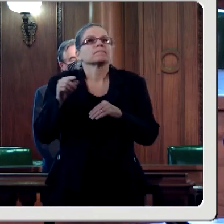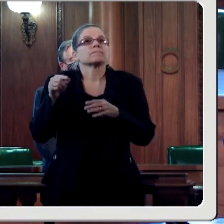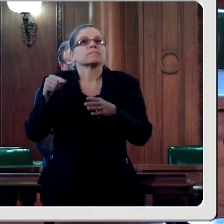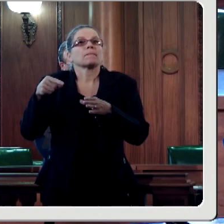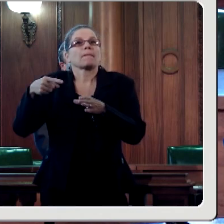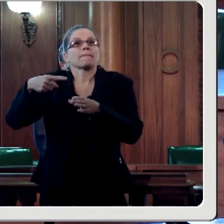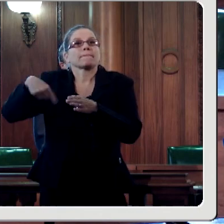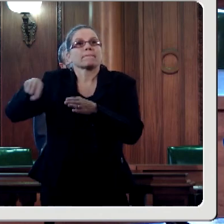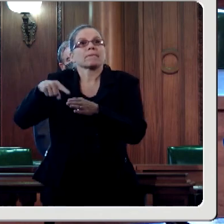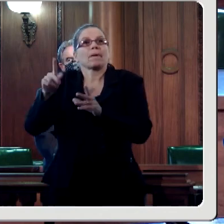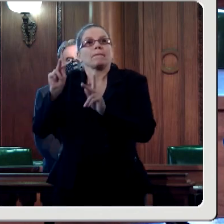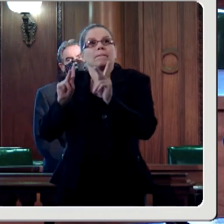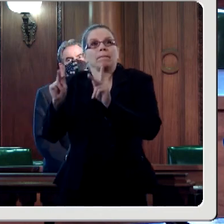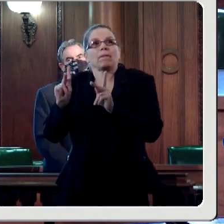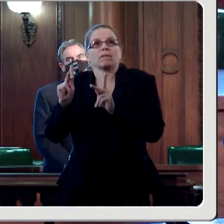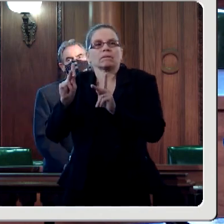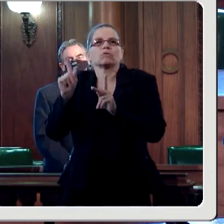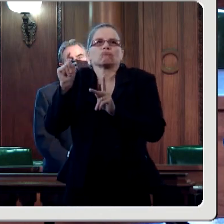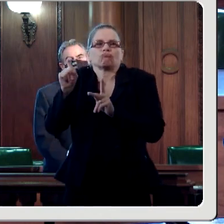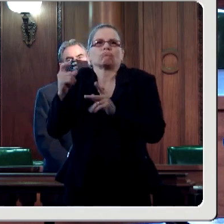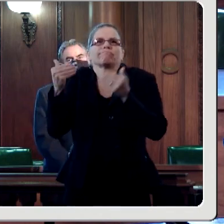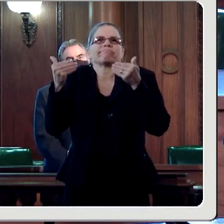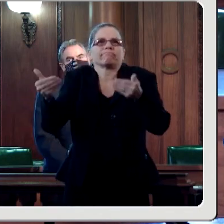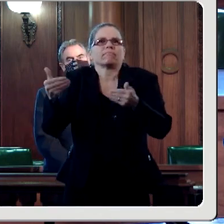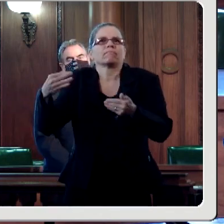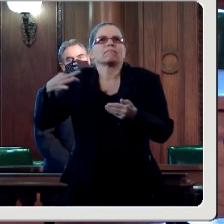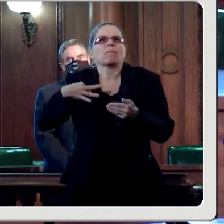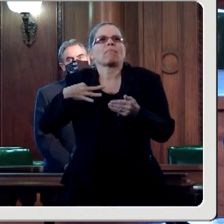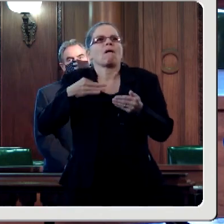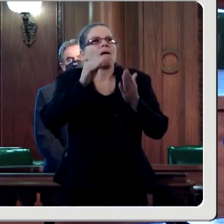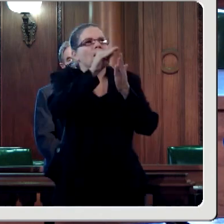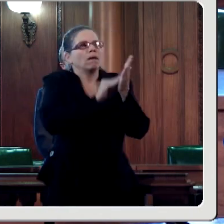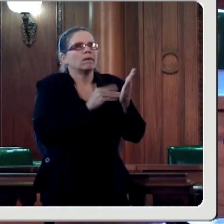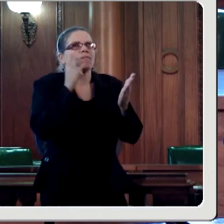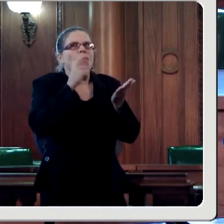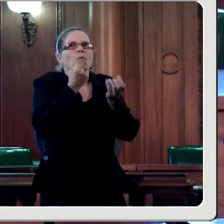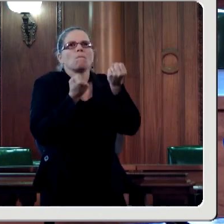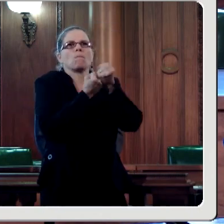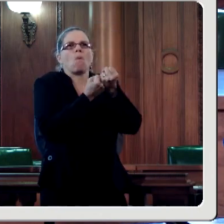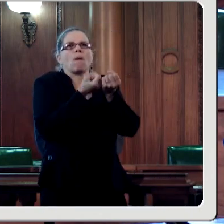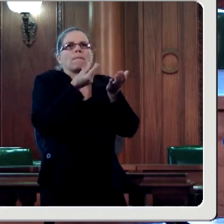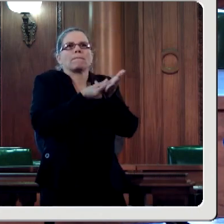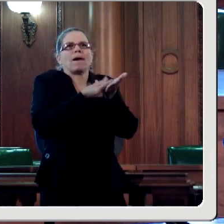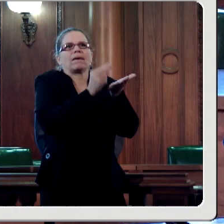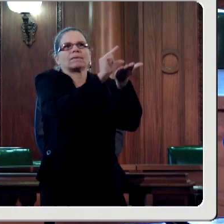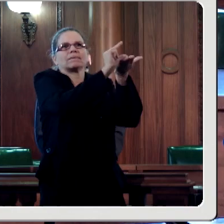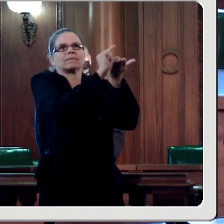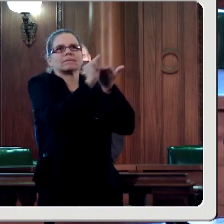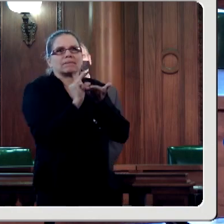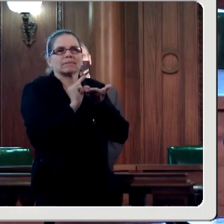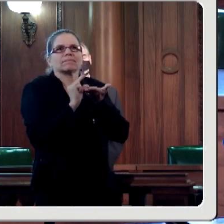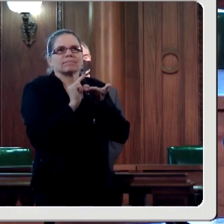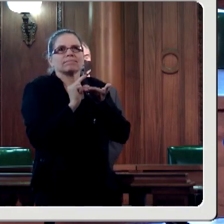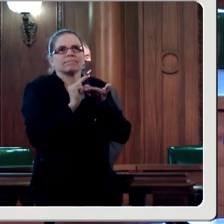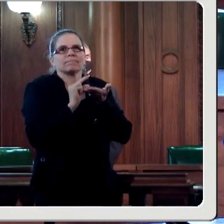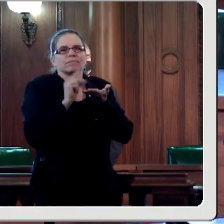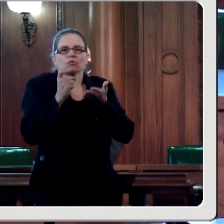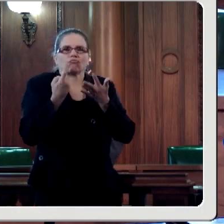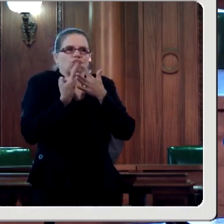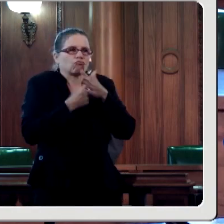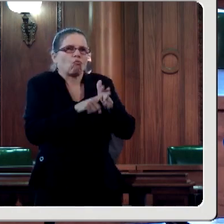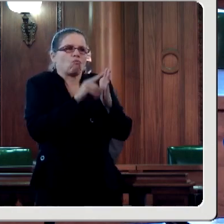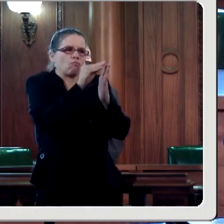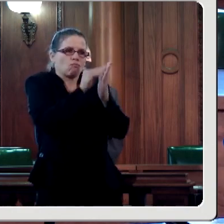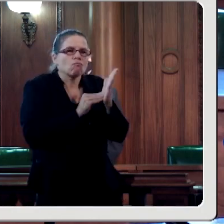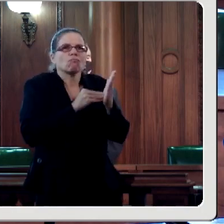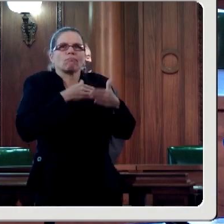apply for it and get the proper allocation that they need. to deal with it. And again, as the mayor said,